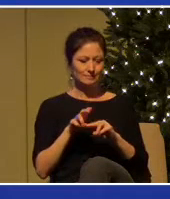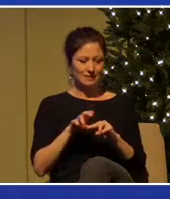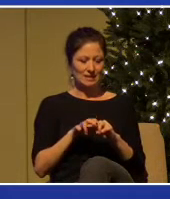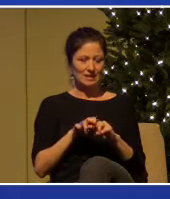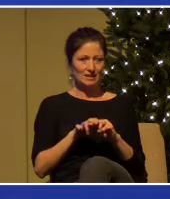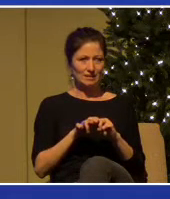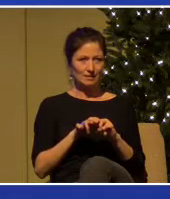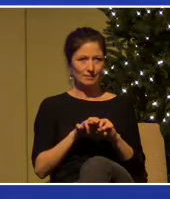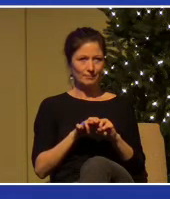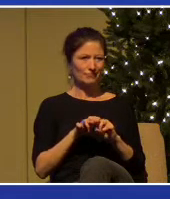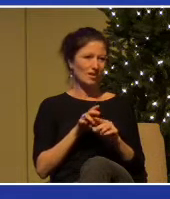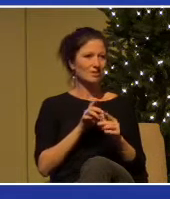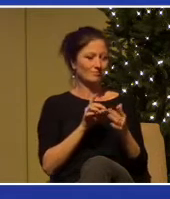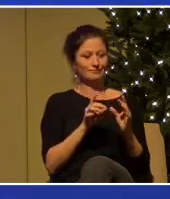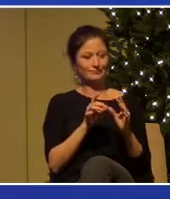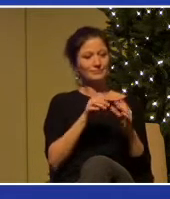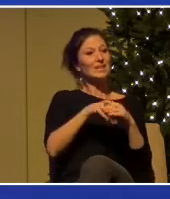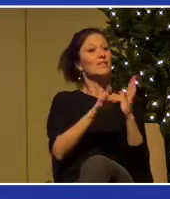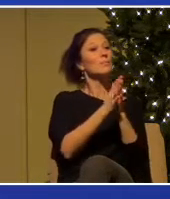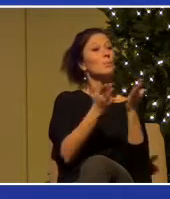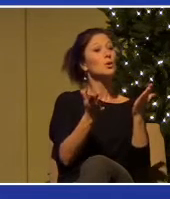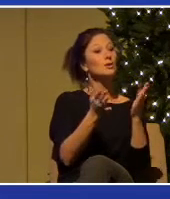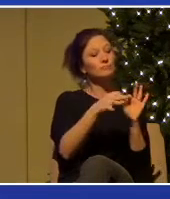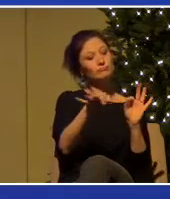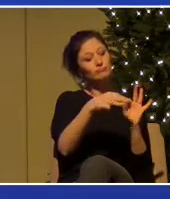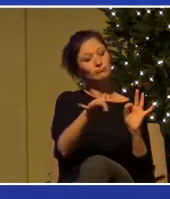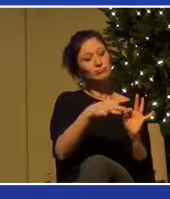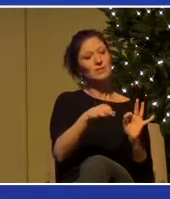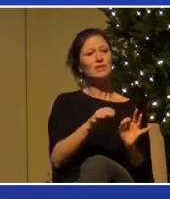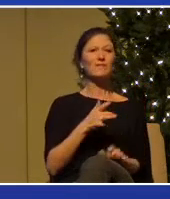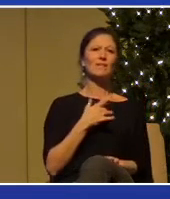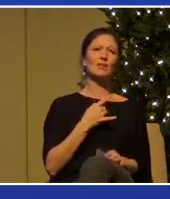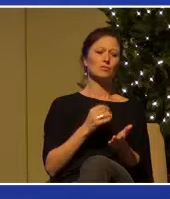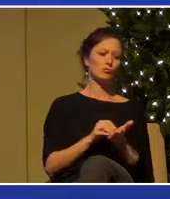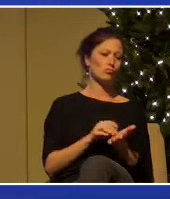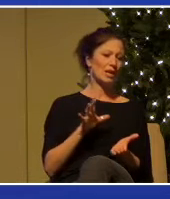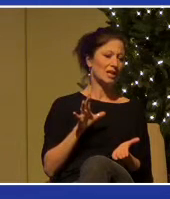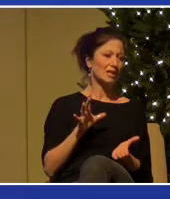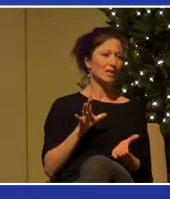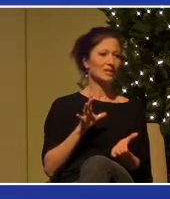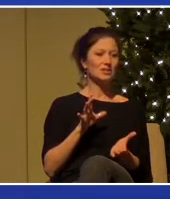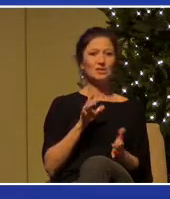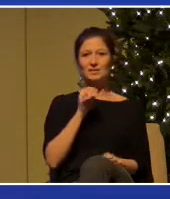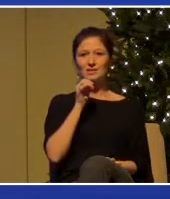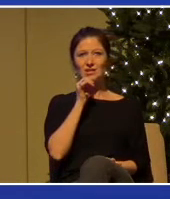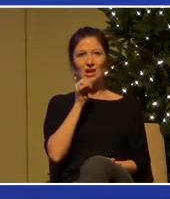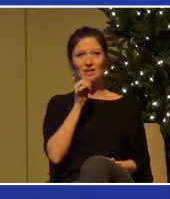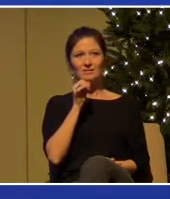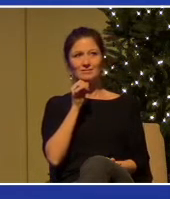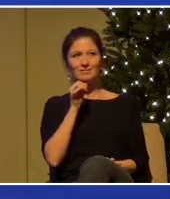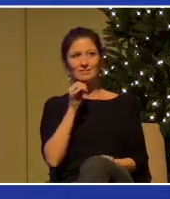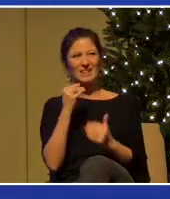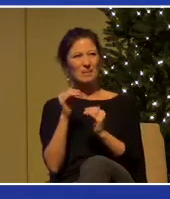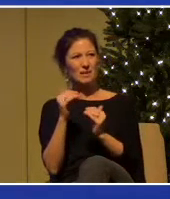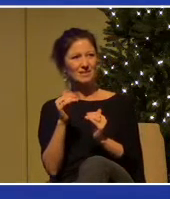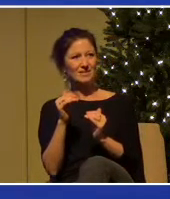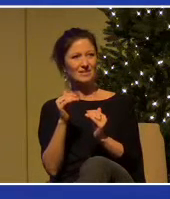And then she talks about some of the things that happen. Time feels rich and abundant rather than scarce and limited and so